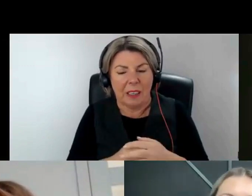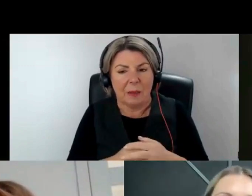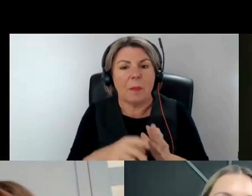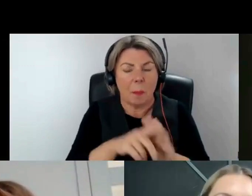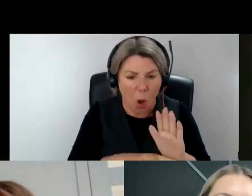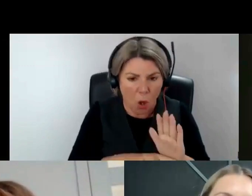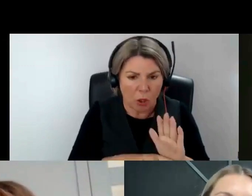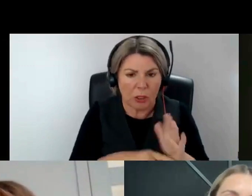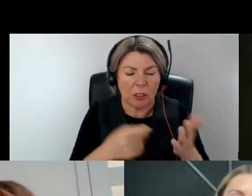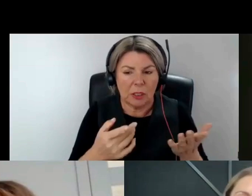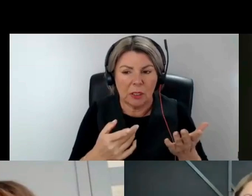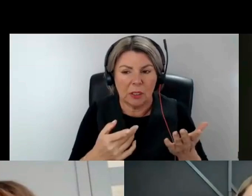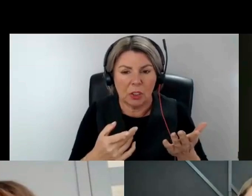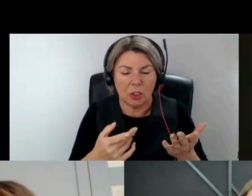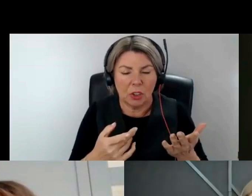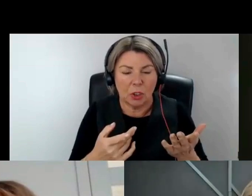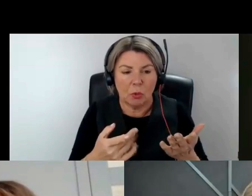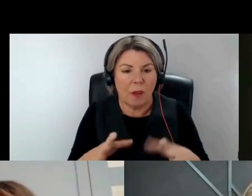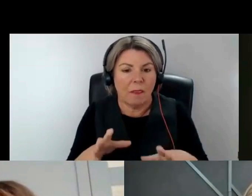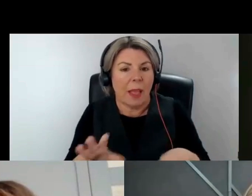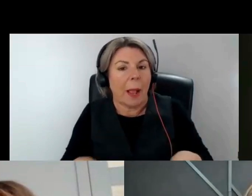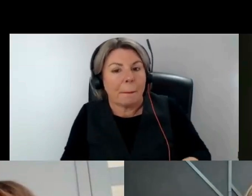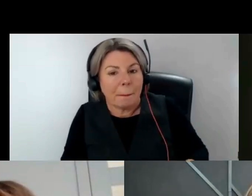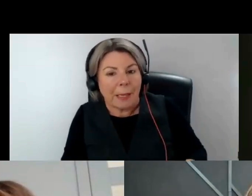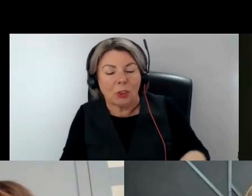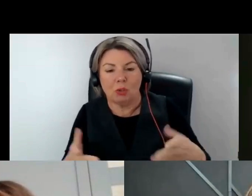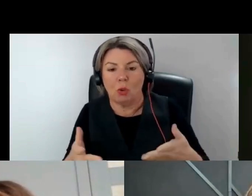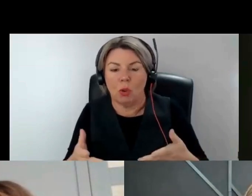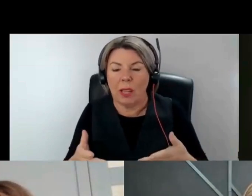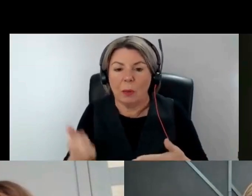policies, like for should we have menstrual leave, should we have menopause leave, those kind of things.